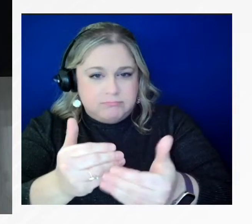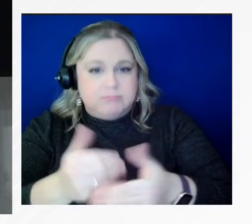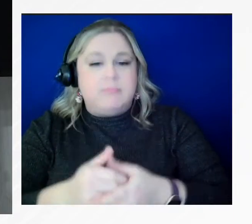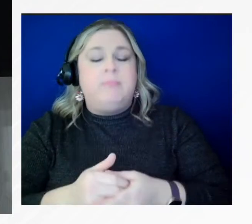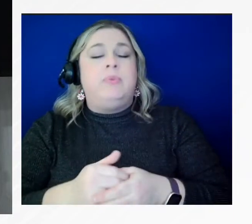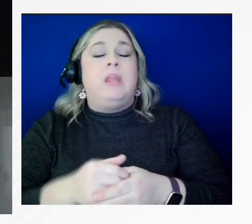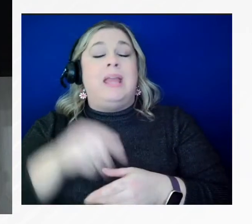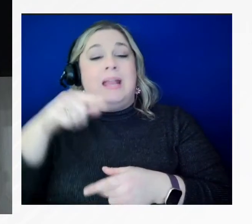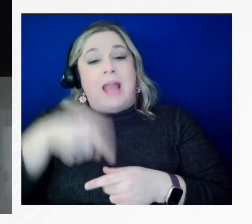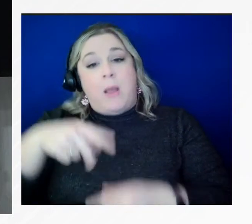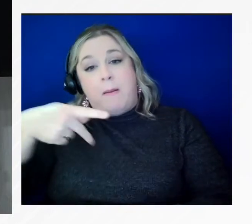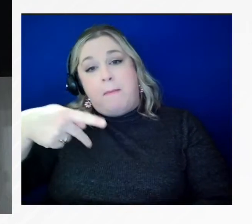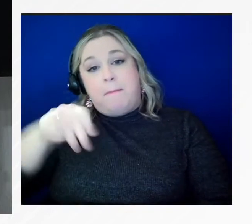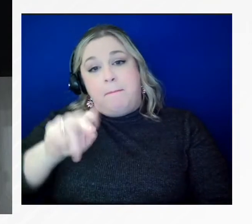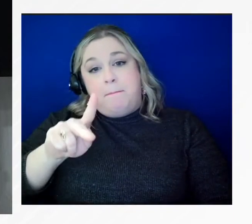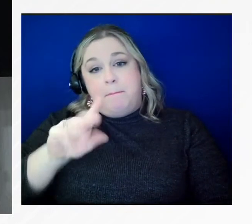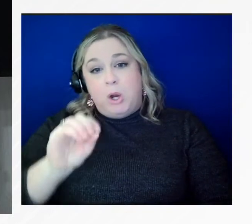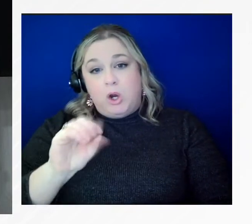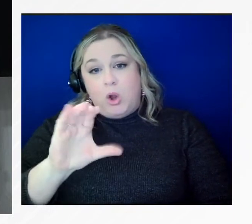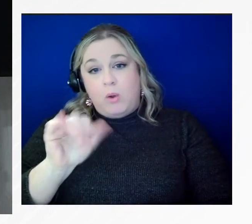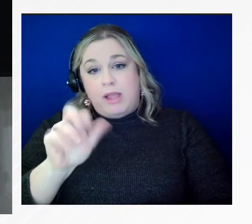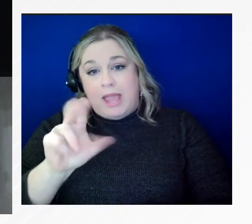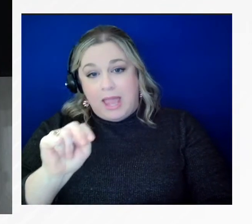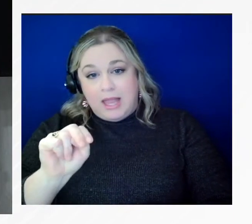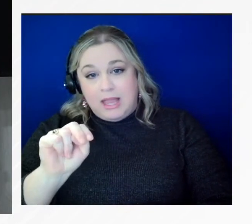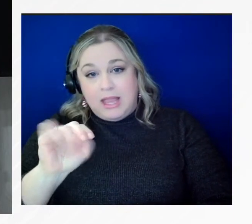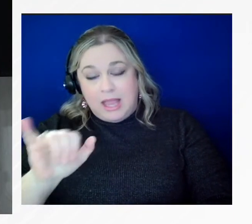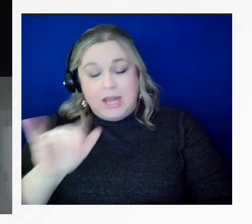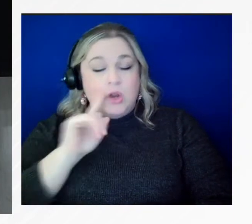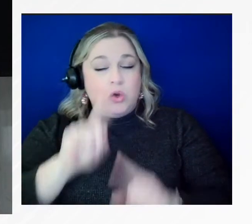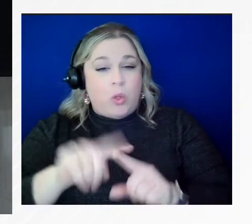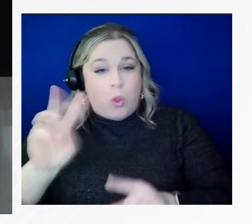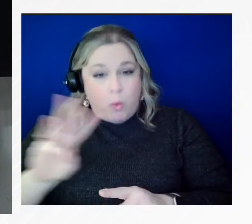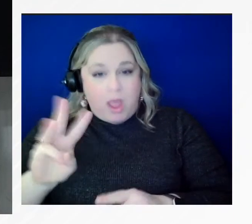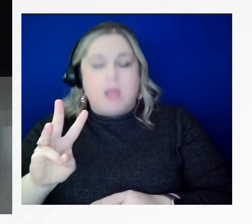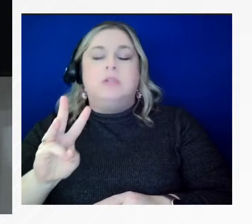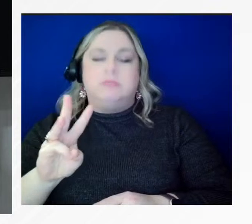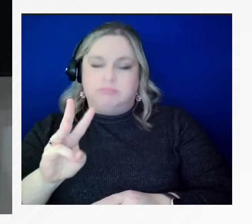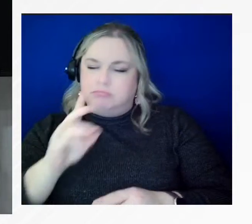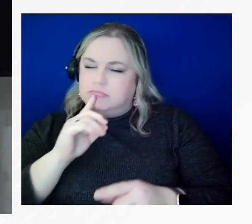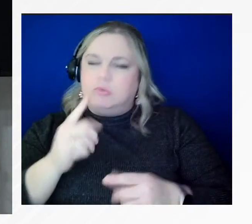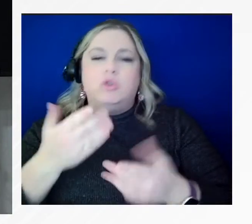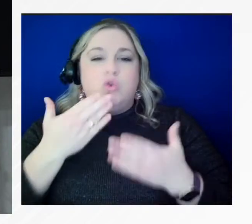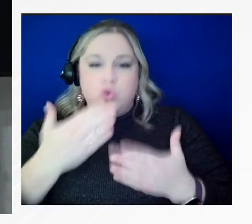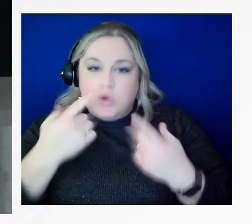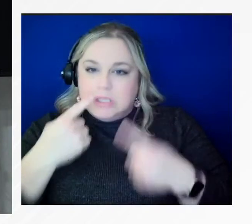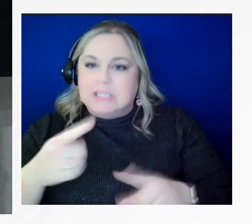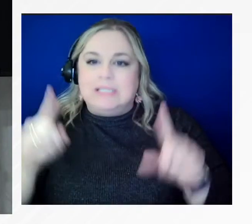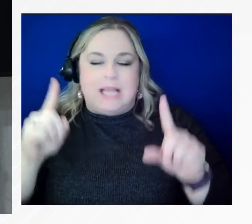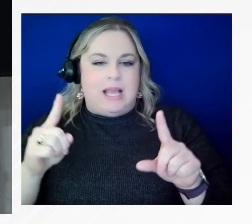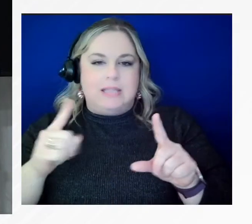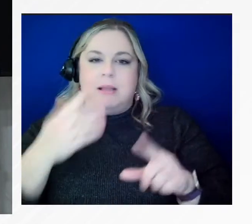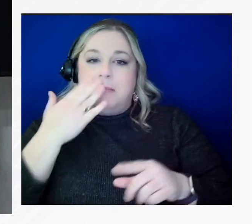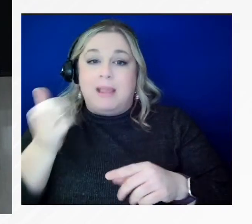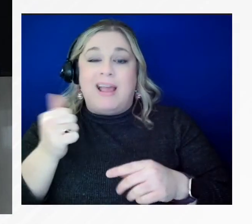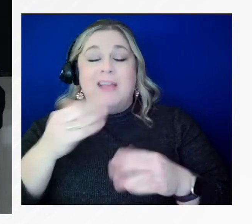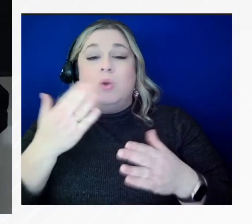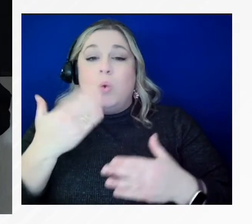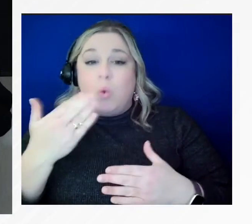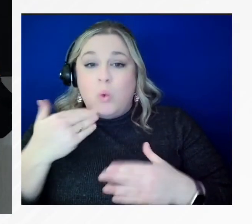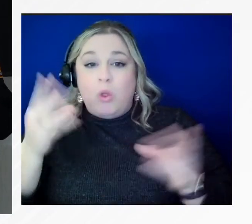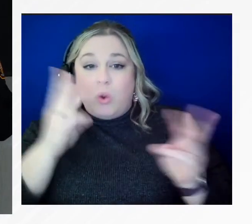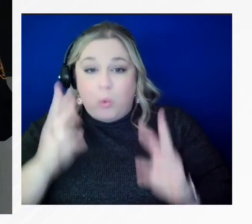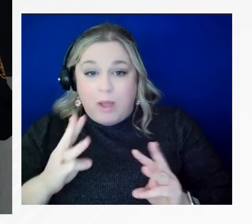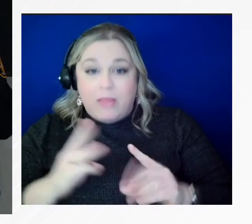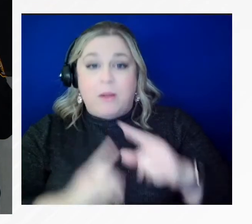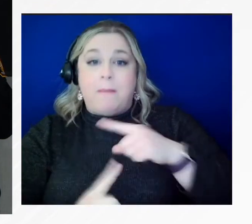once again because of the cooler temperatures, and our crews are able to work with clear air and also with cooler climate to be